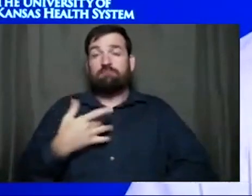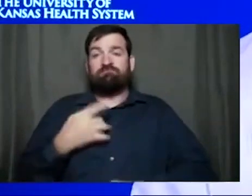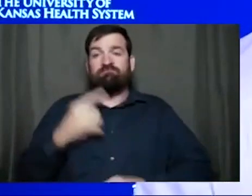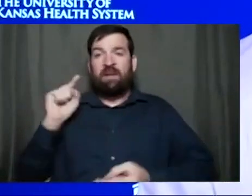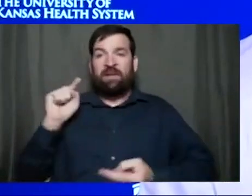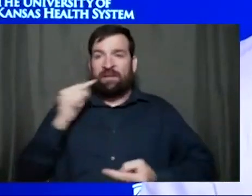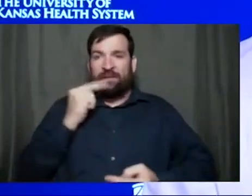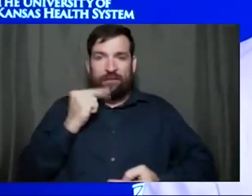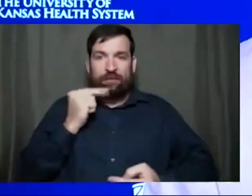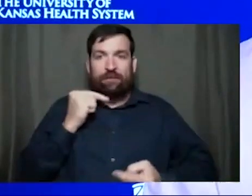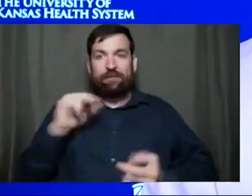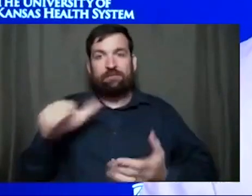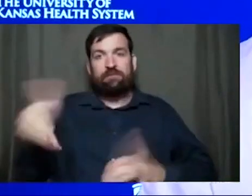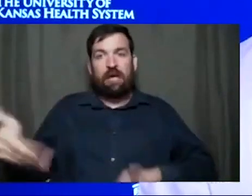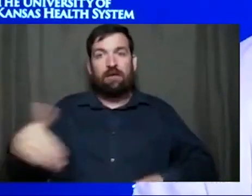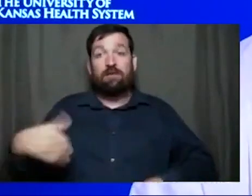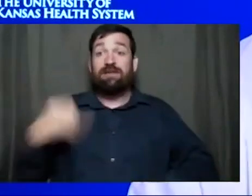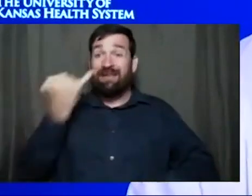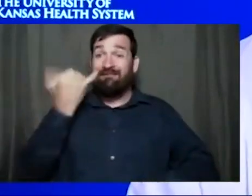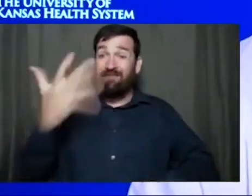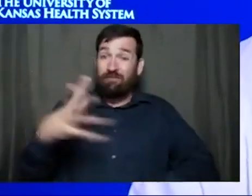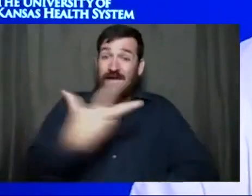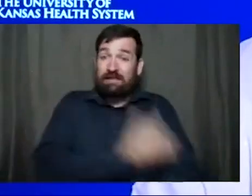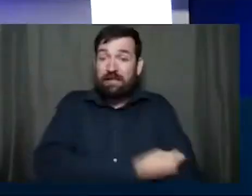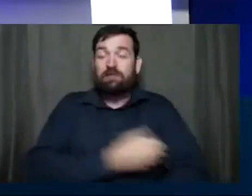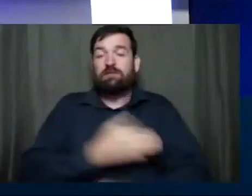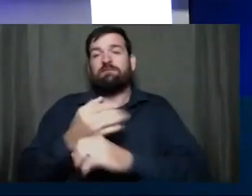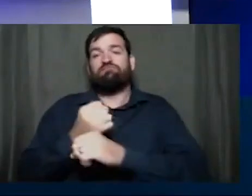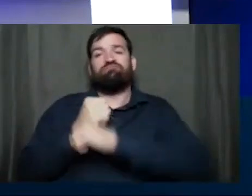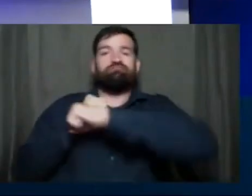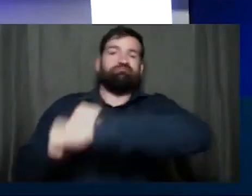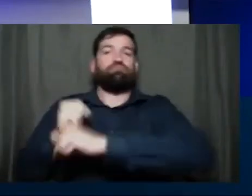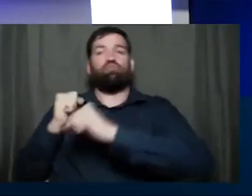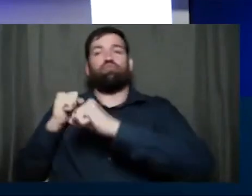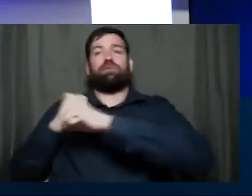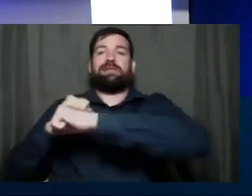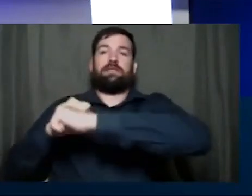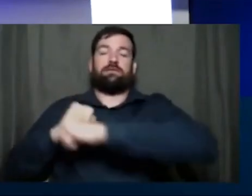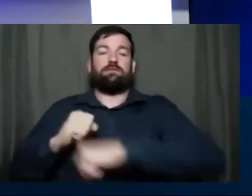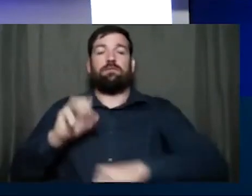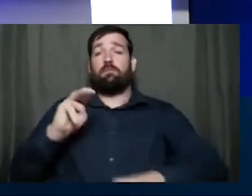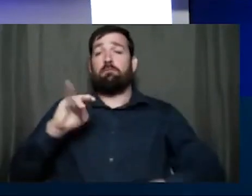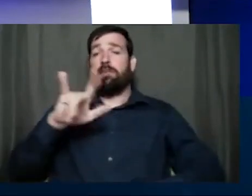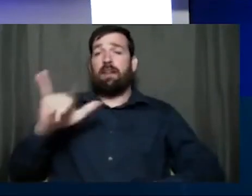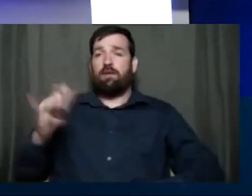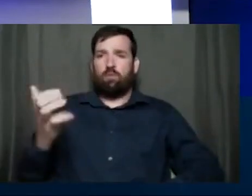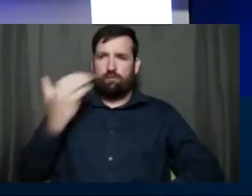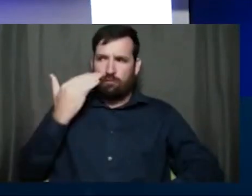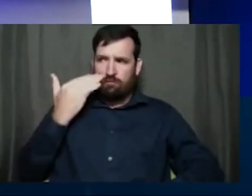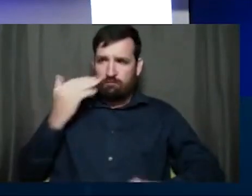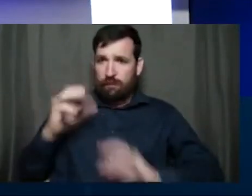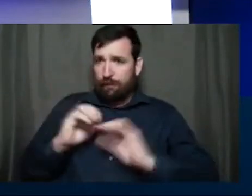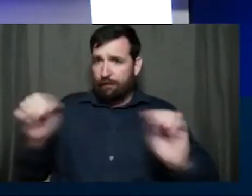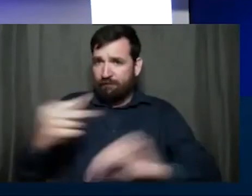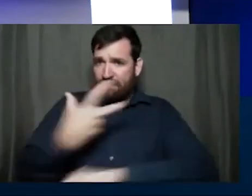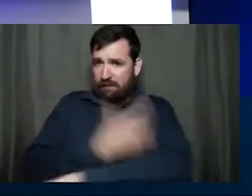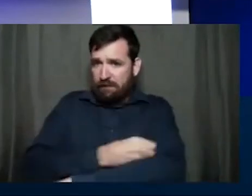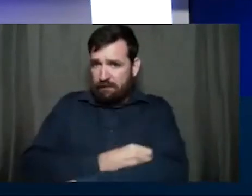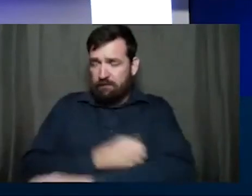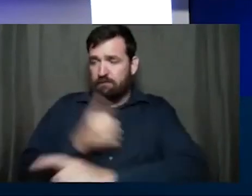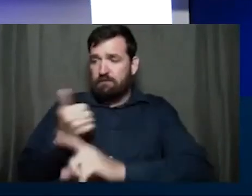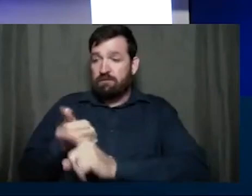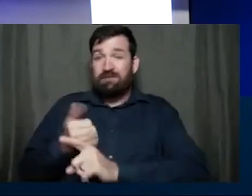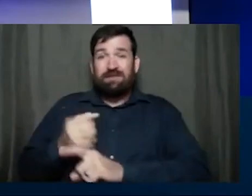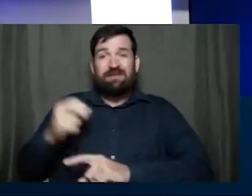they are vaccinated, they still are very well protected right now. Billy wants to know if an unvaccinated person gets a second infection, is it